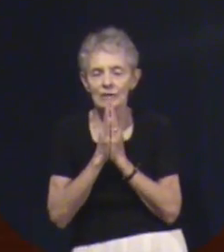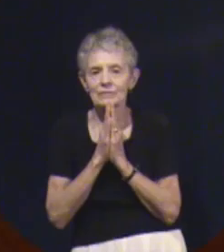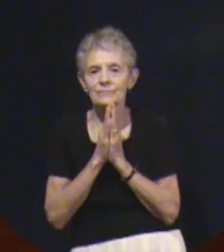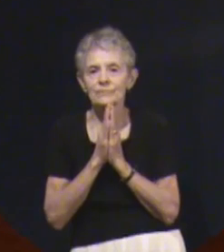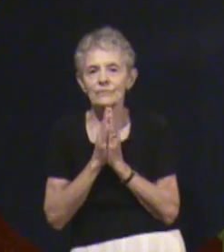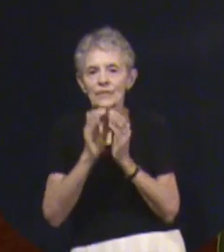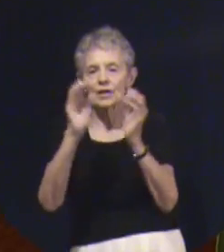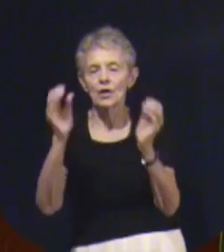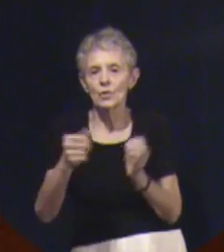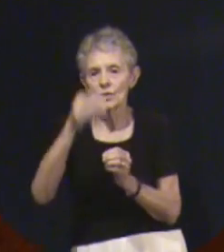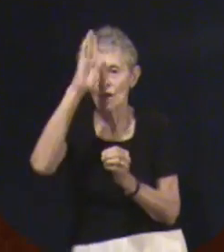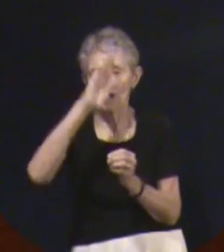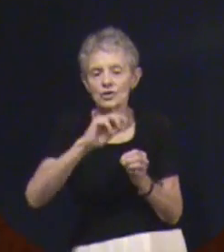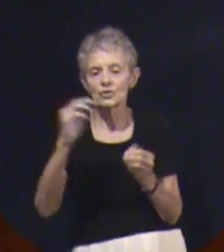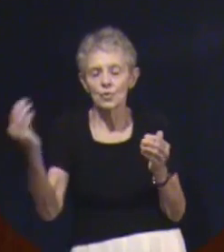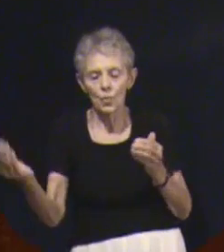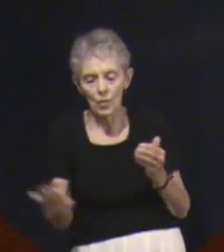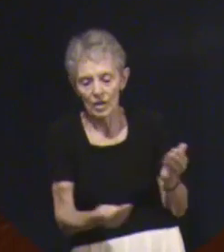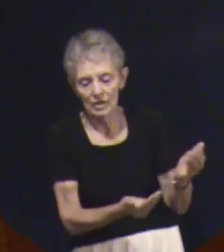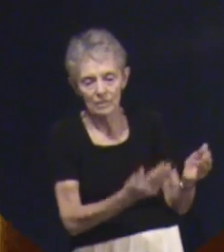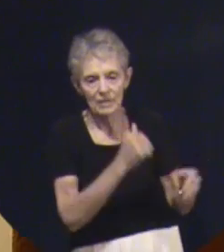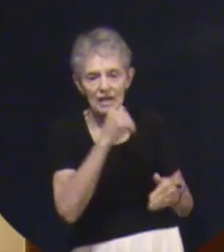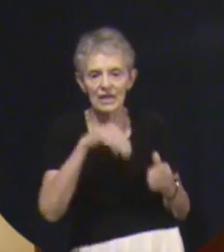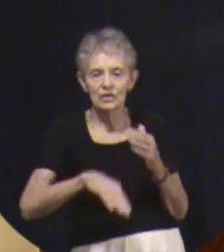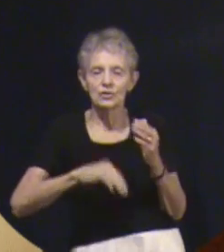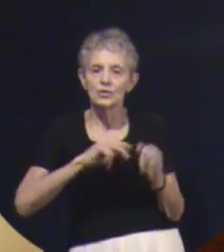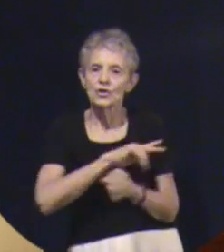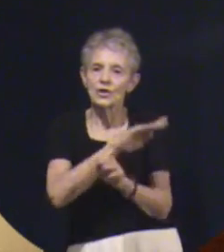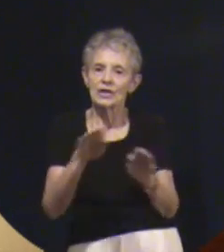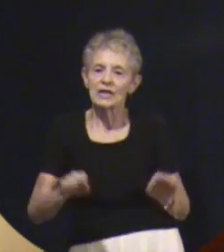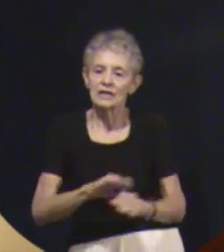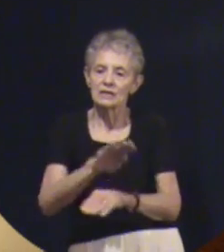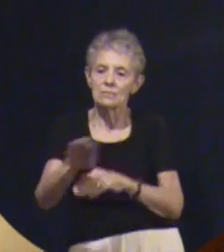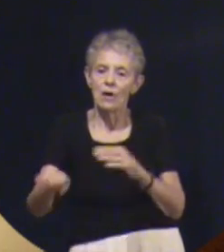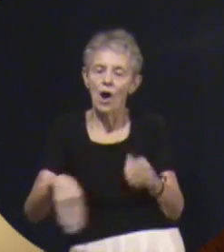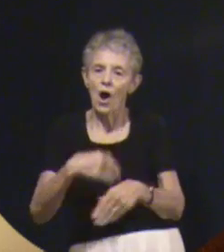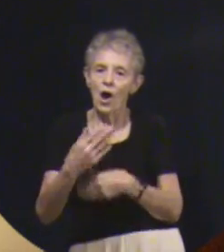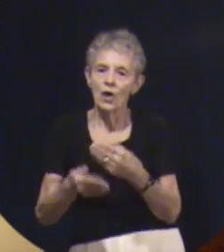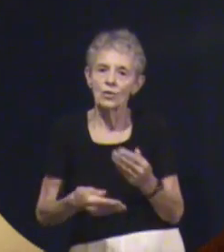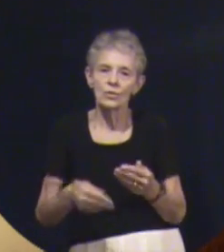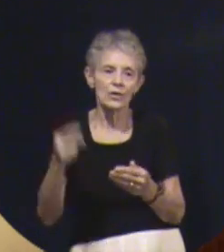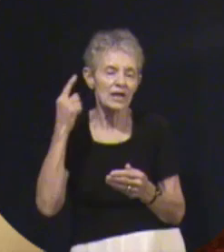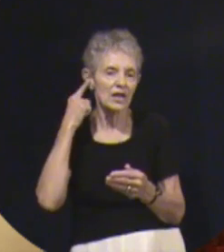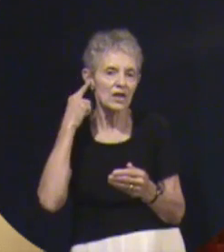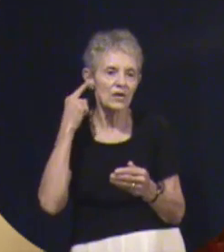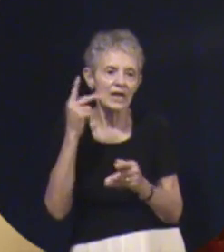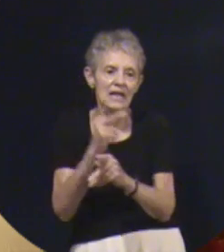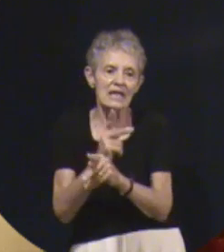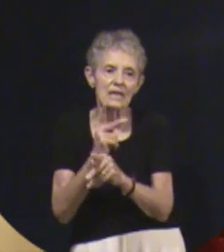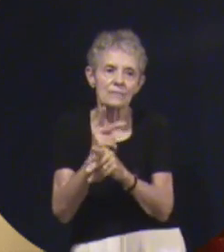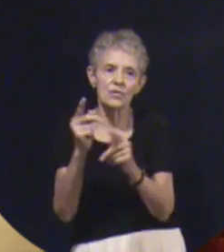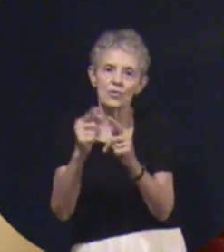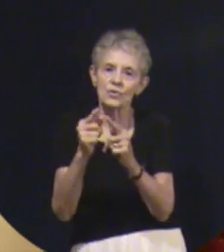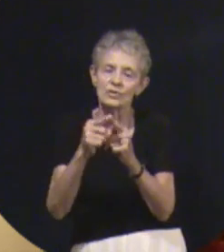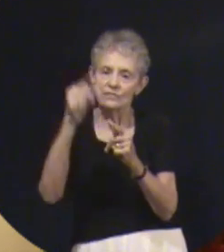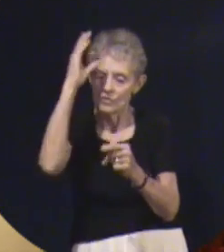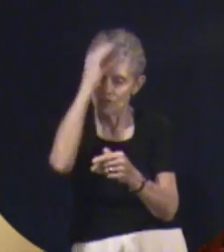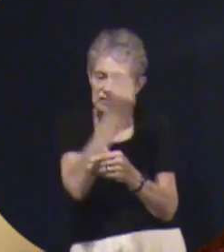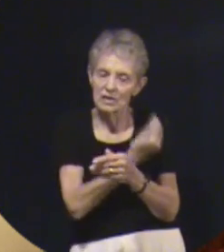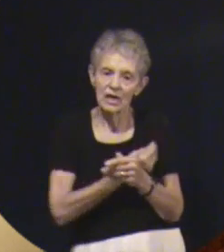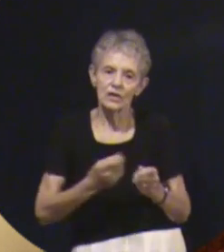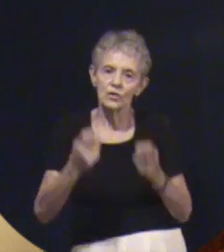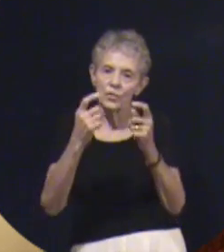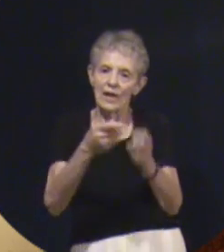O God, you welcome into your kingdom all those who hear and keep the words of your Son. Graciously grant